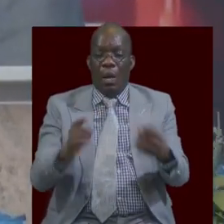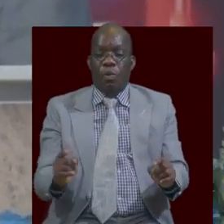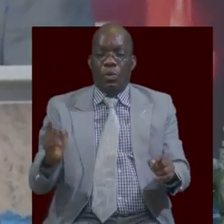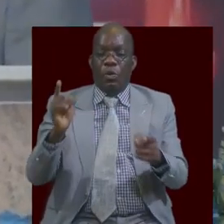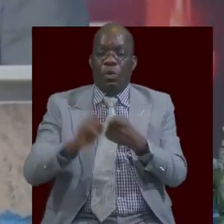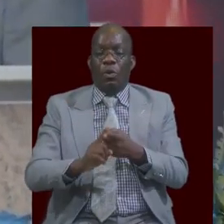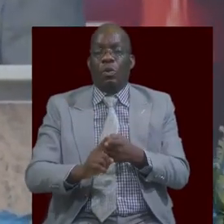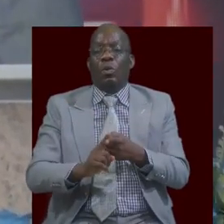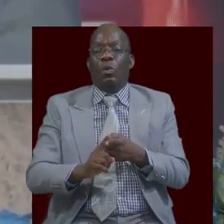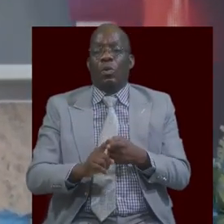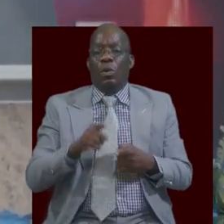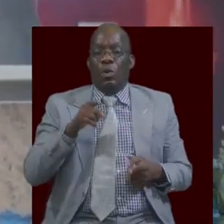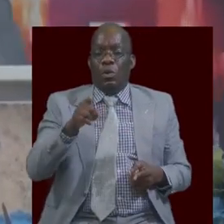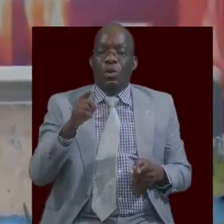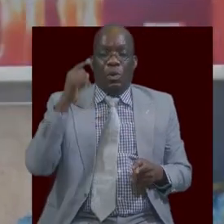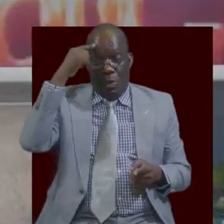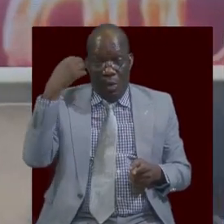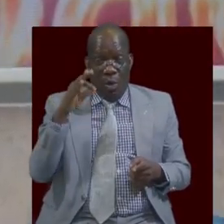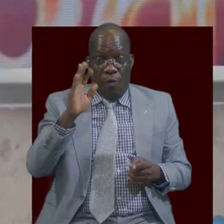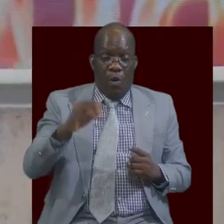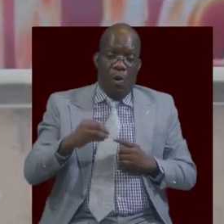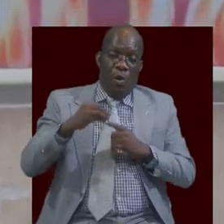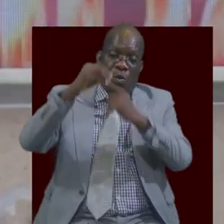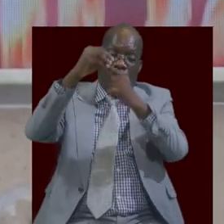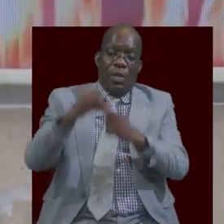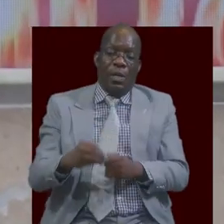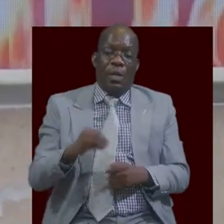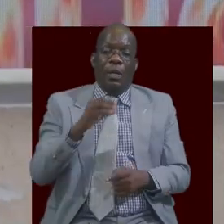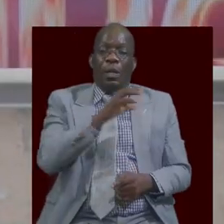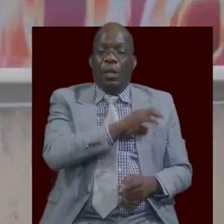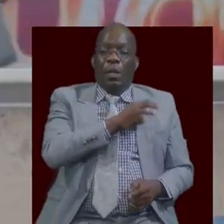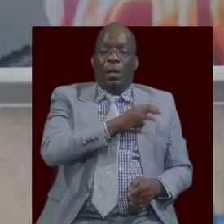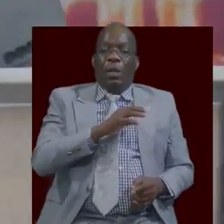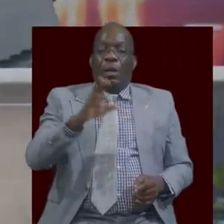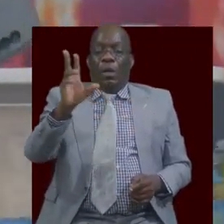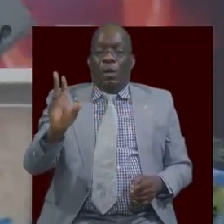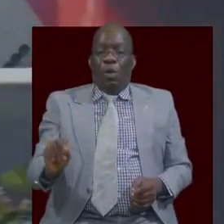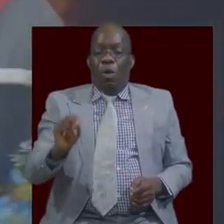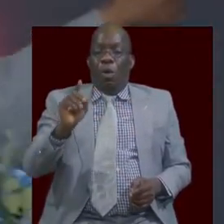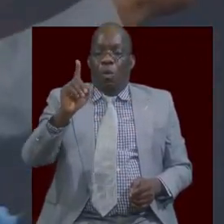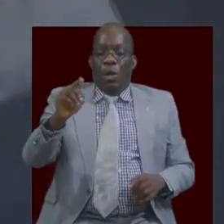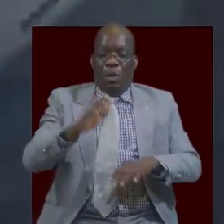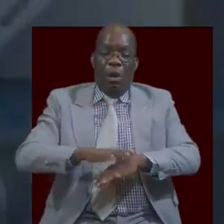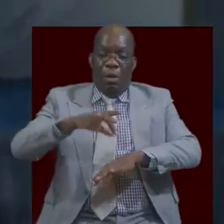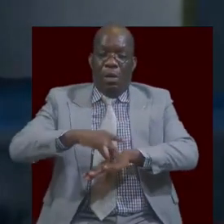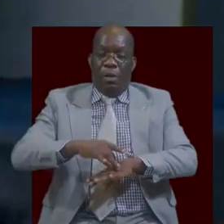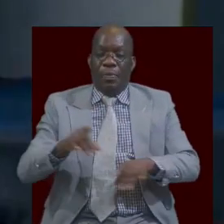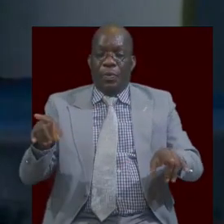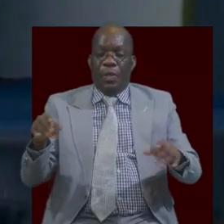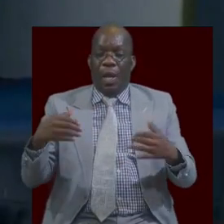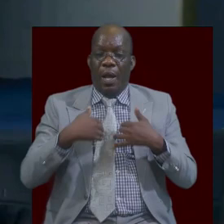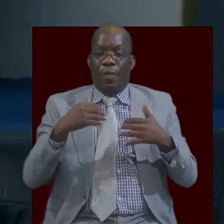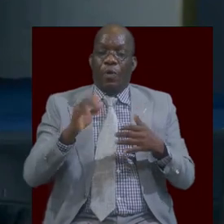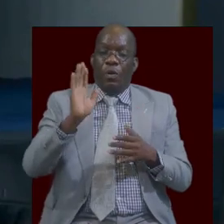of your uniqueness. Nobody else on earth has your